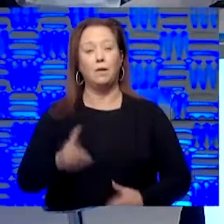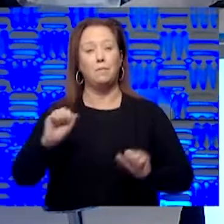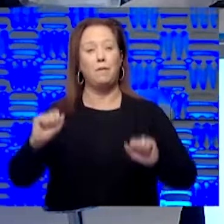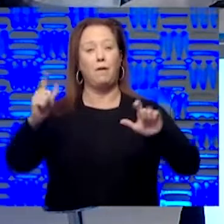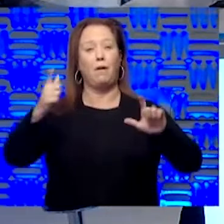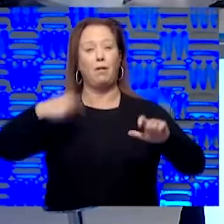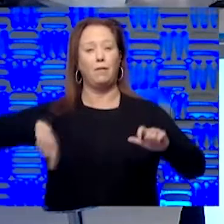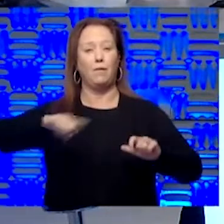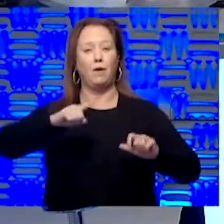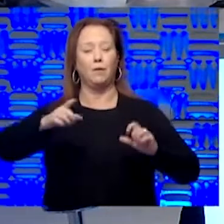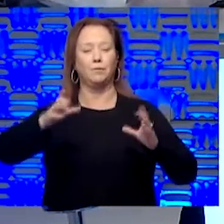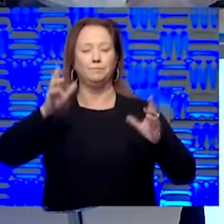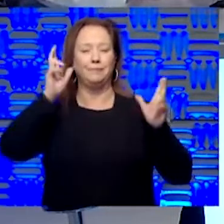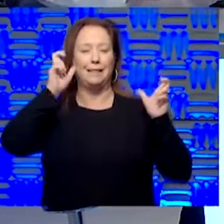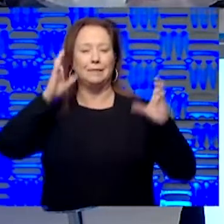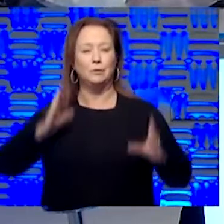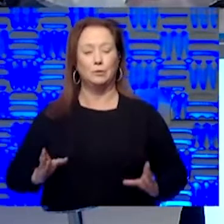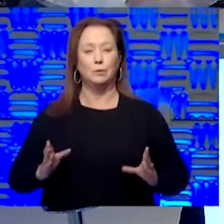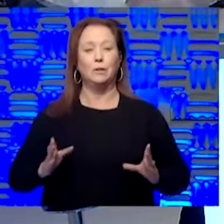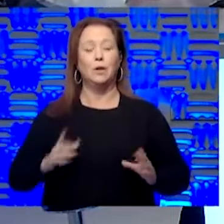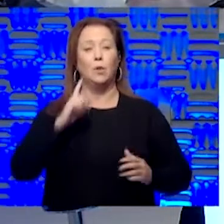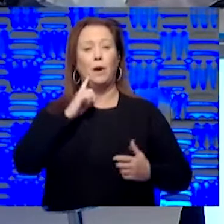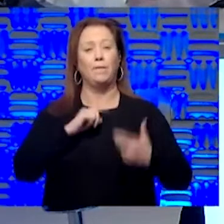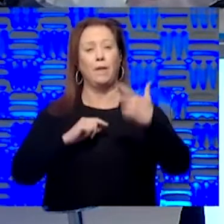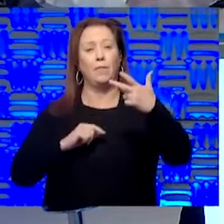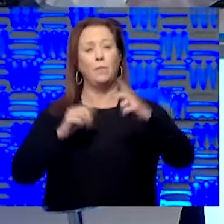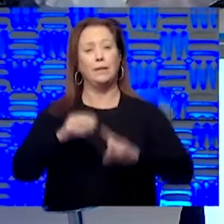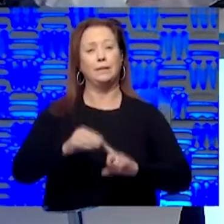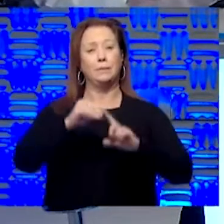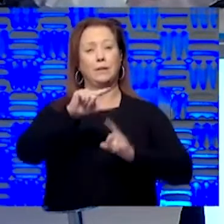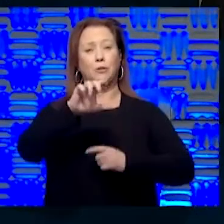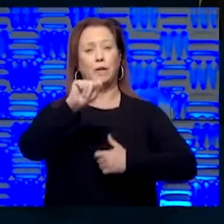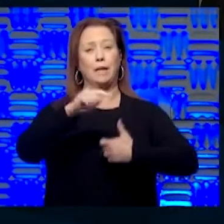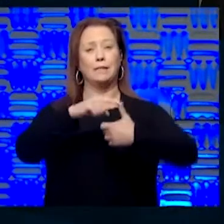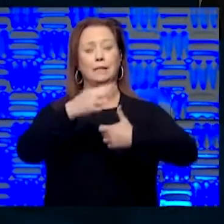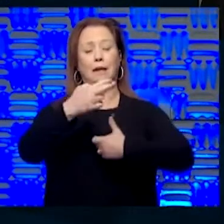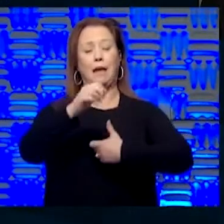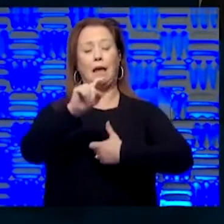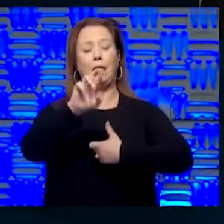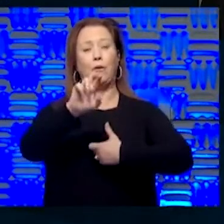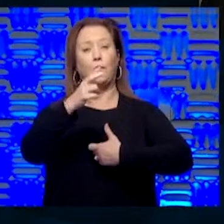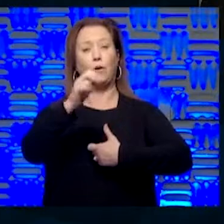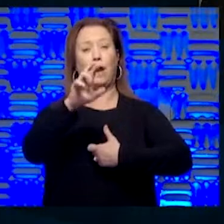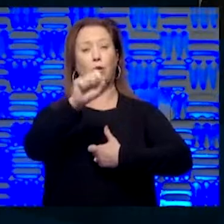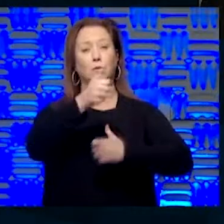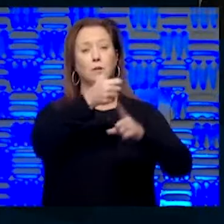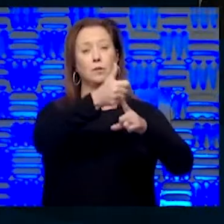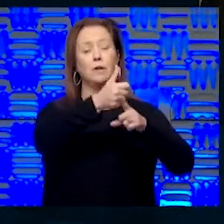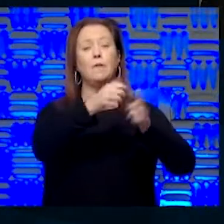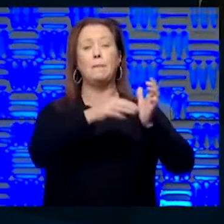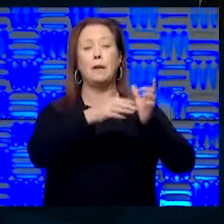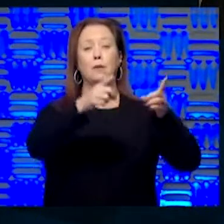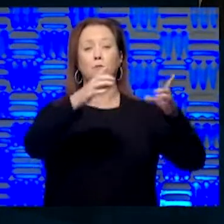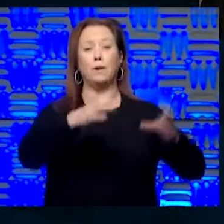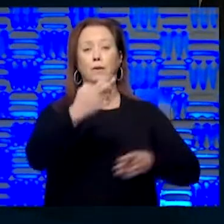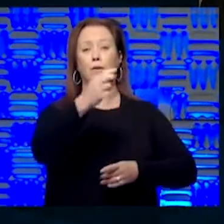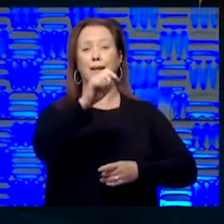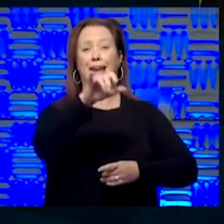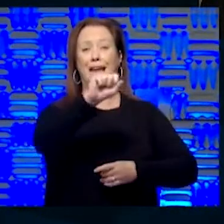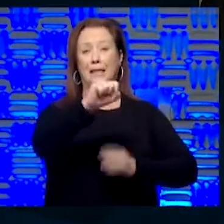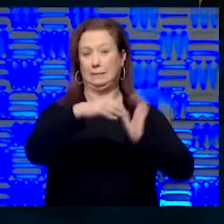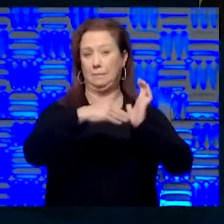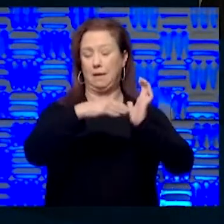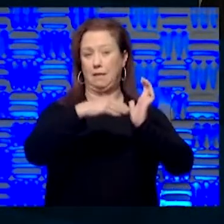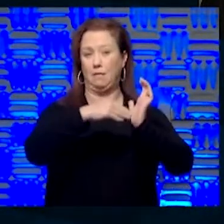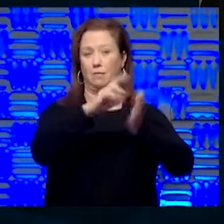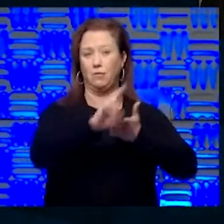our listening audience this morning. We have three special guests. Heather Harris, who's the Medical Director of the Hayes Med Campus